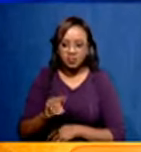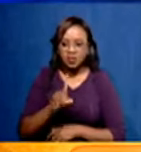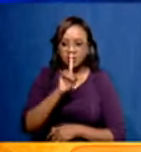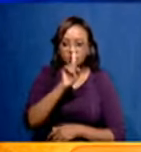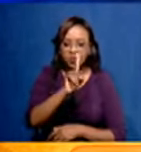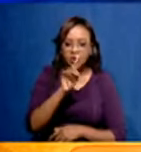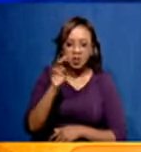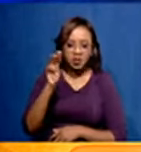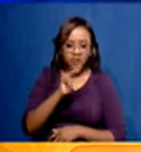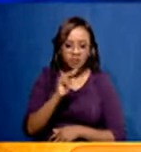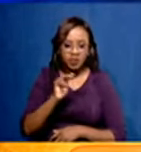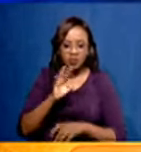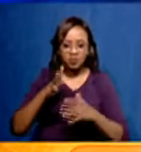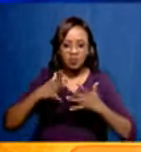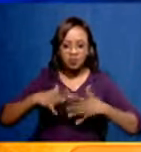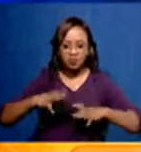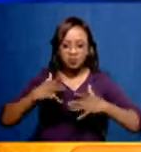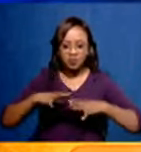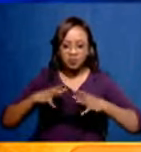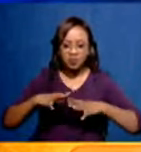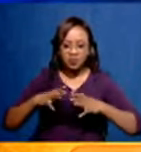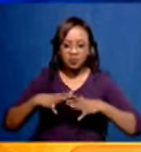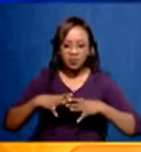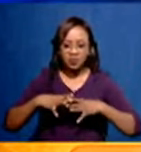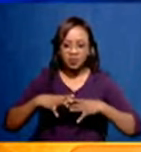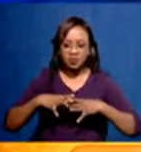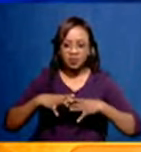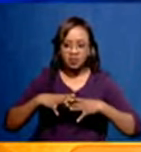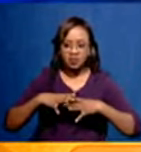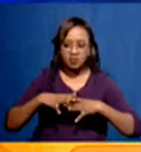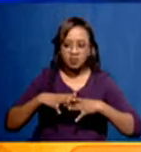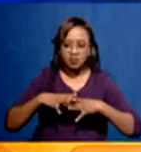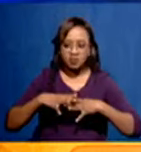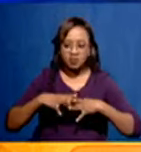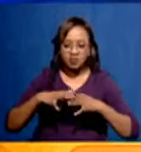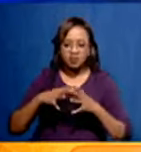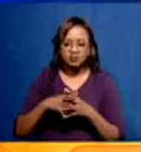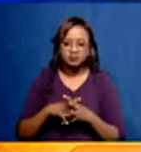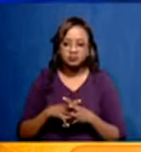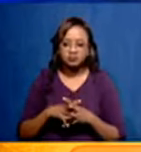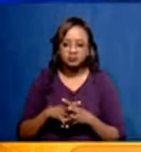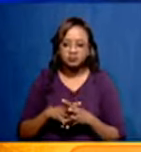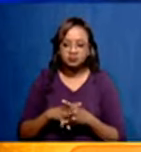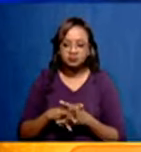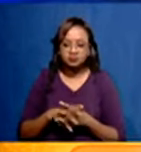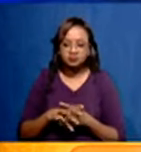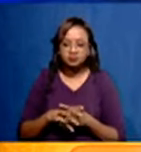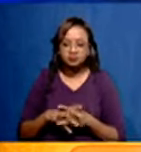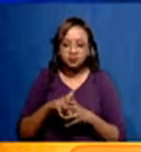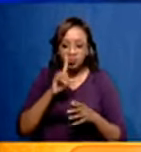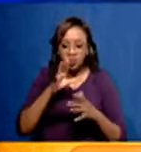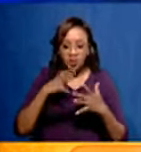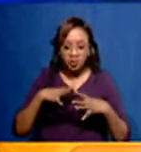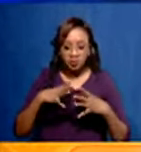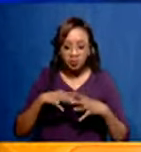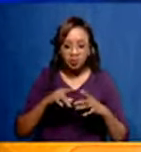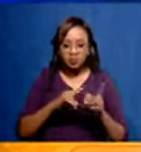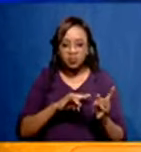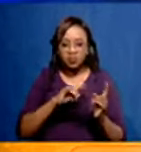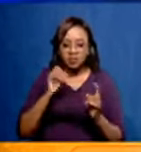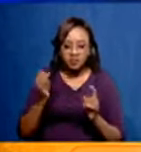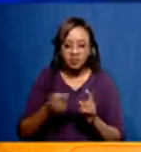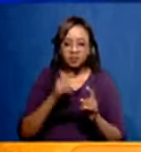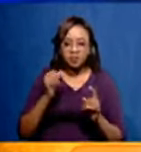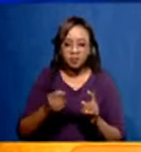1 million young people come into the labor force. Yep. 1 million people. Yep. Out of that 1 million people every